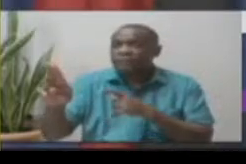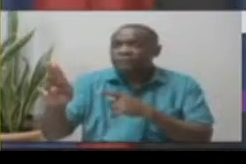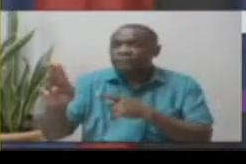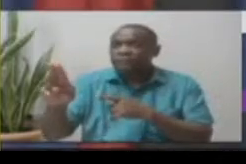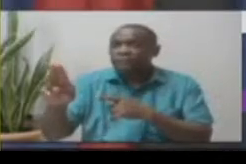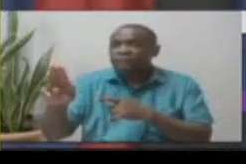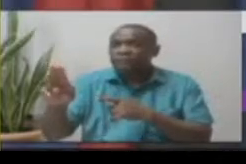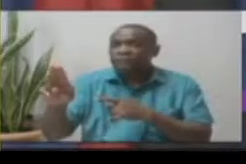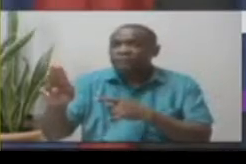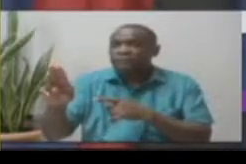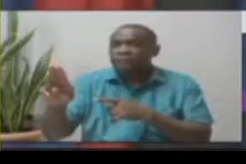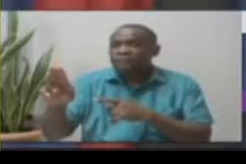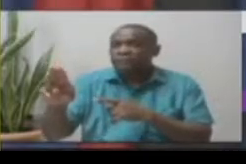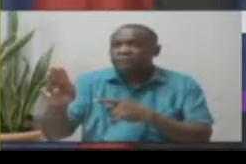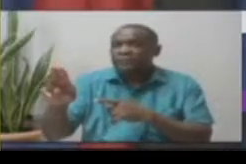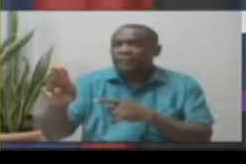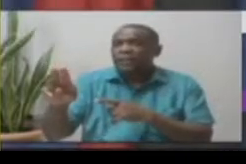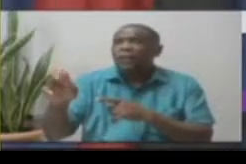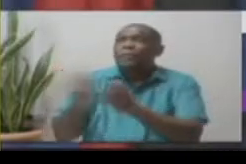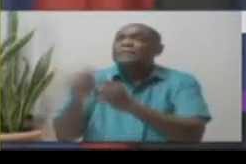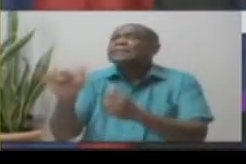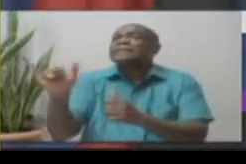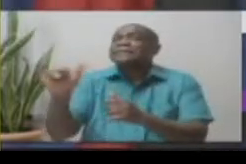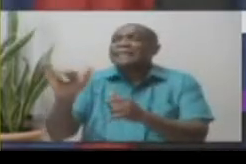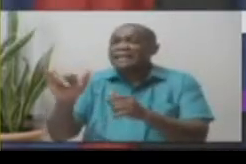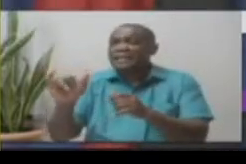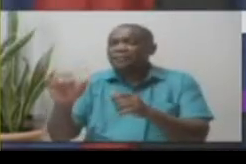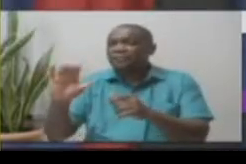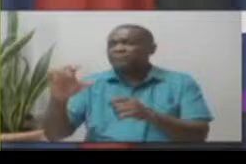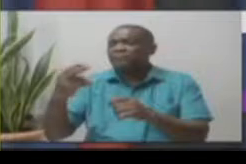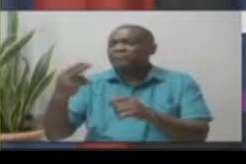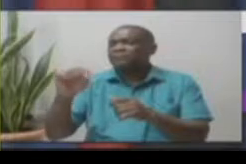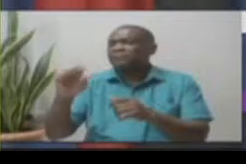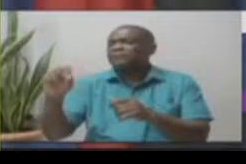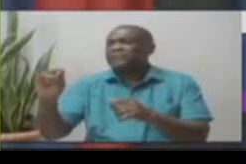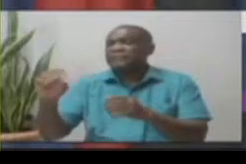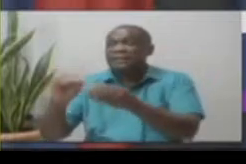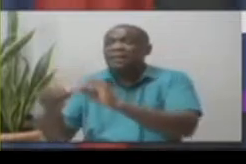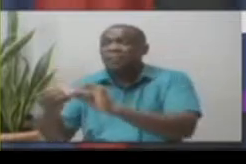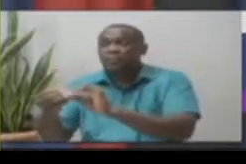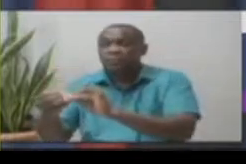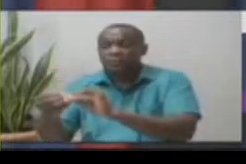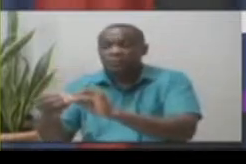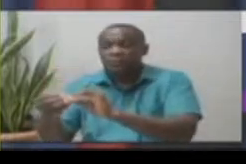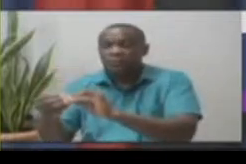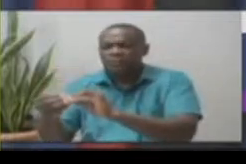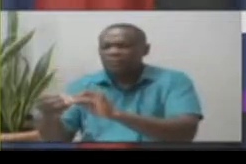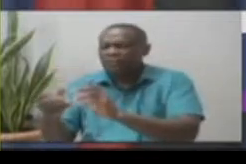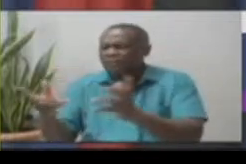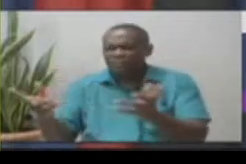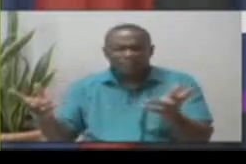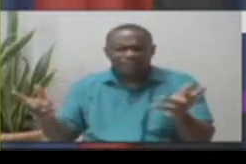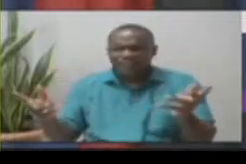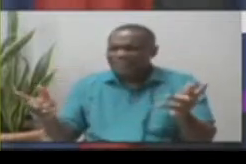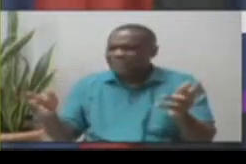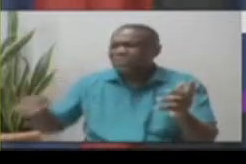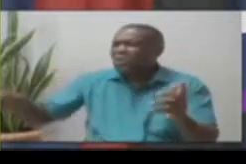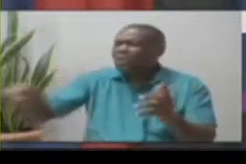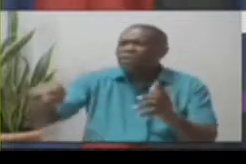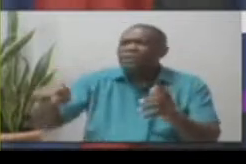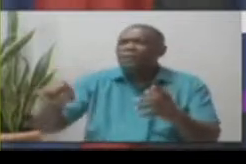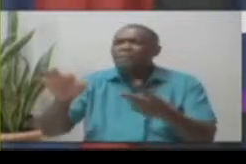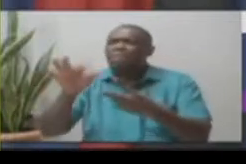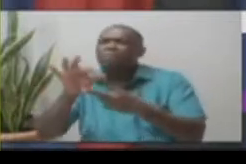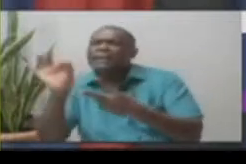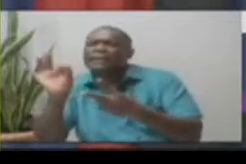chassis number. I don't see any editorial with that. So you're picking and choosing what is the issue. And I'm saying the